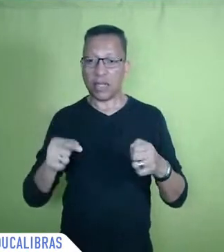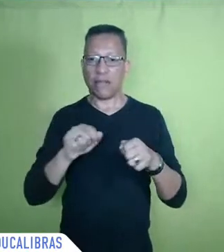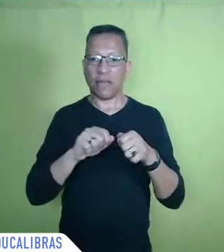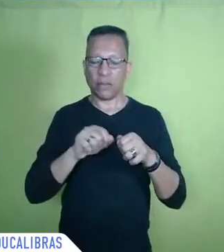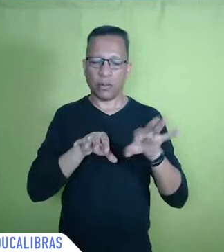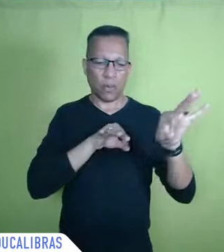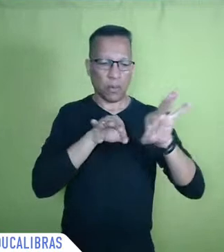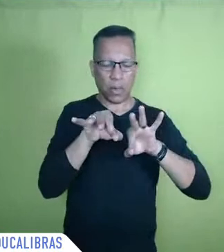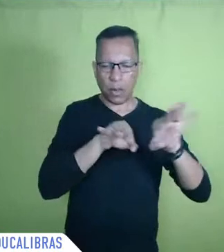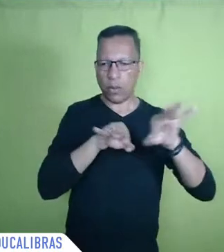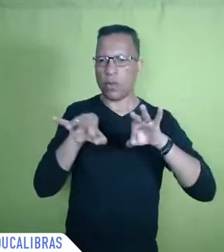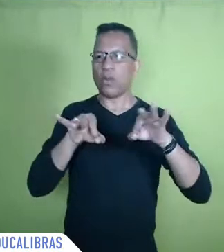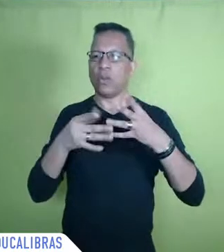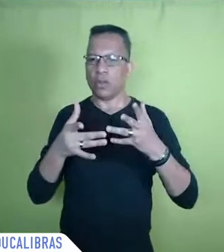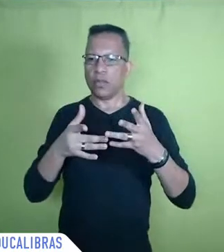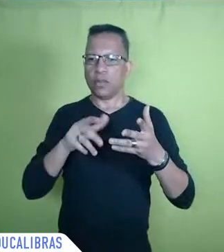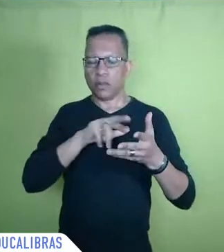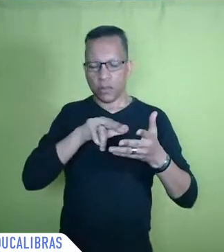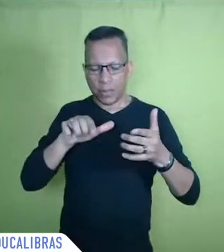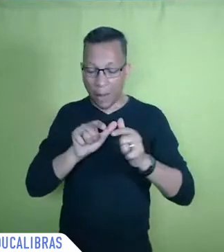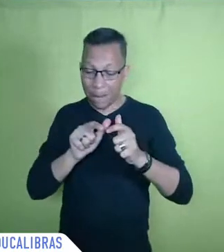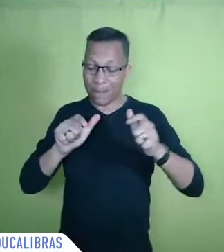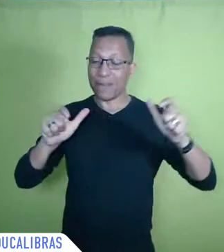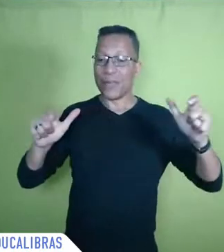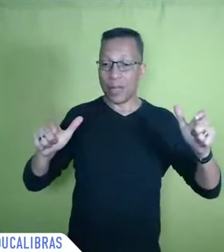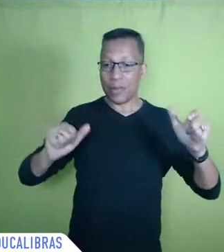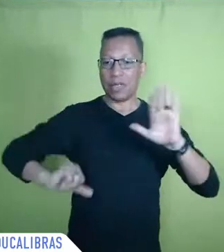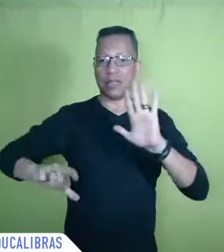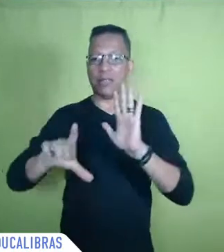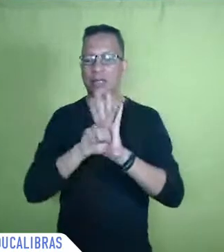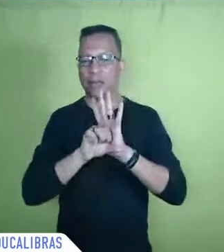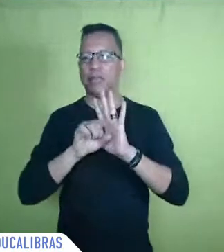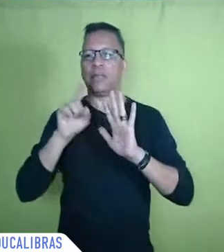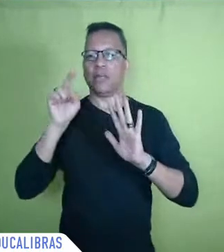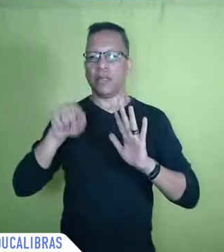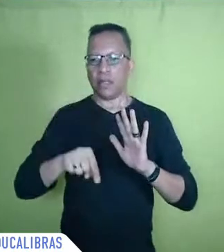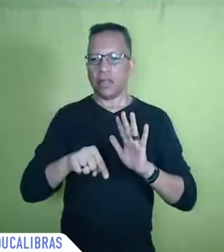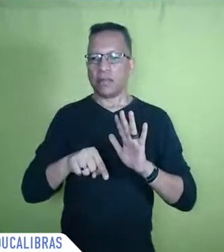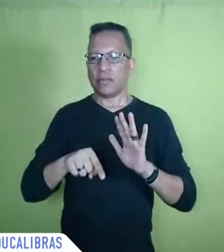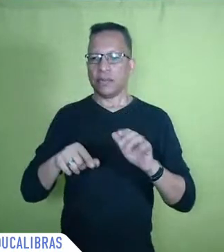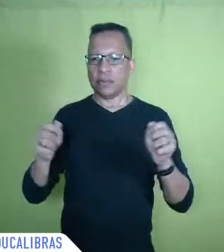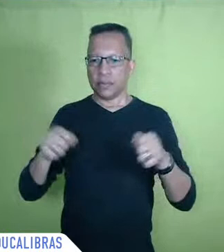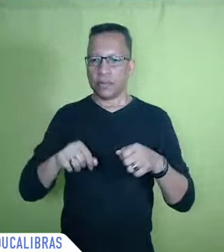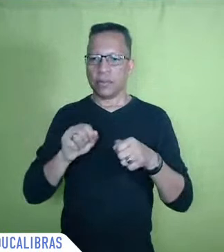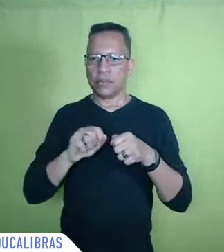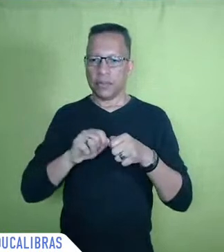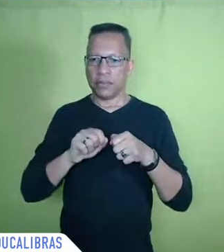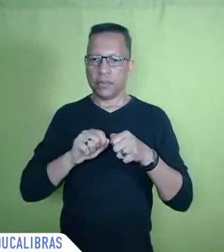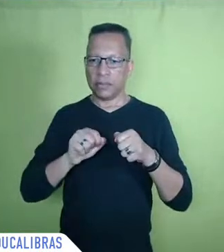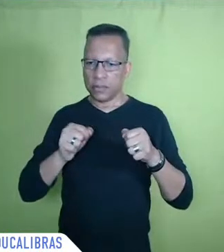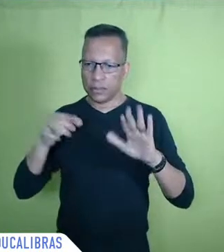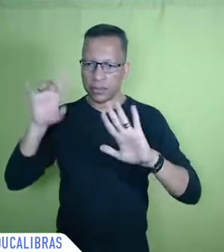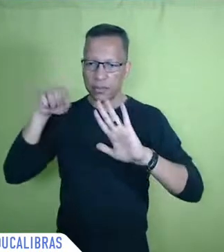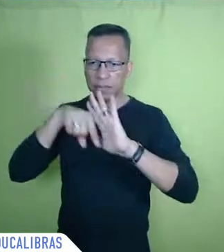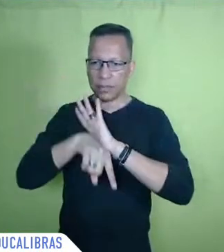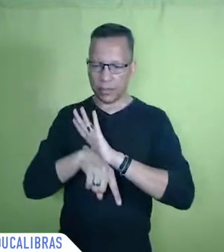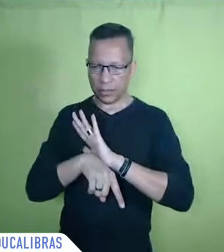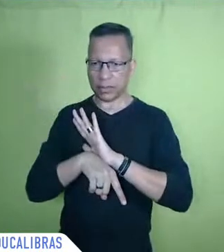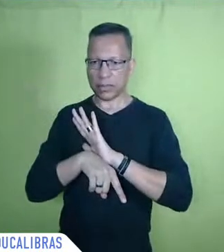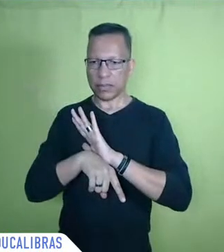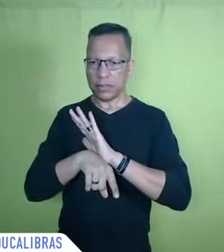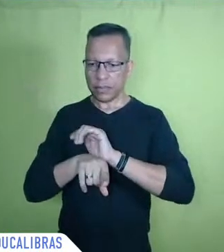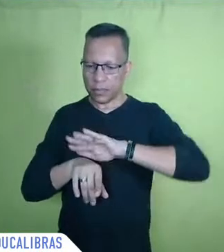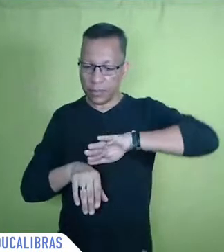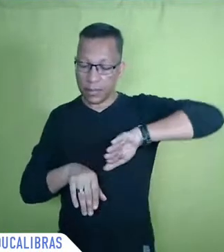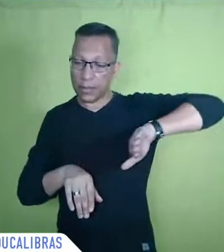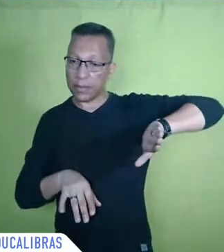budget. So the government we have a very broad legislation regarding